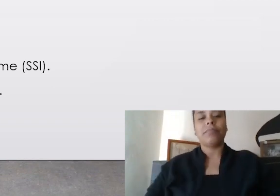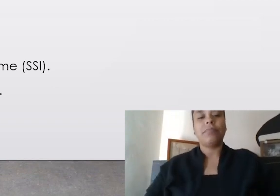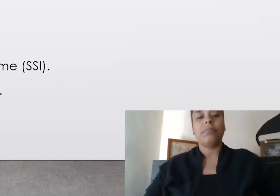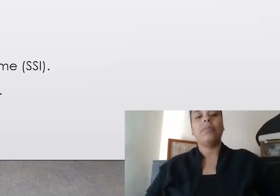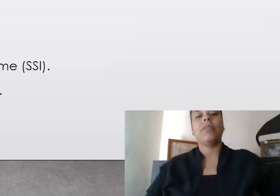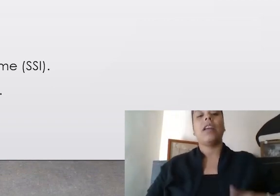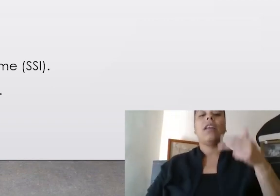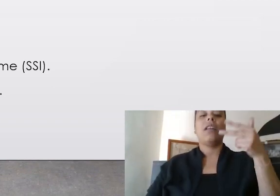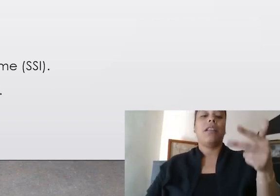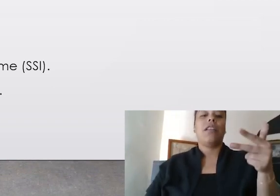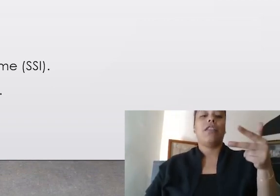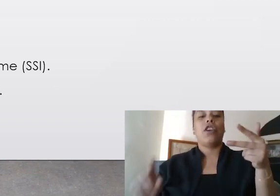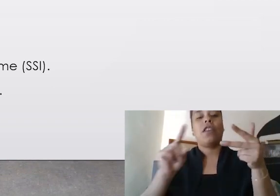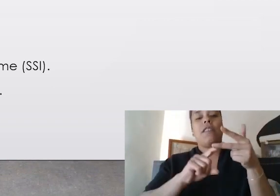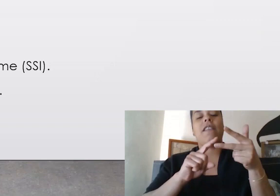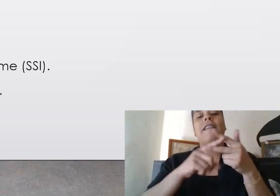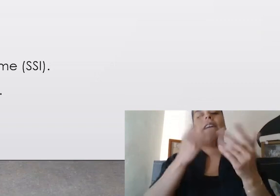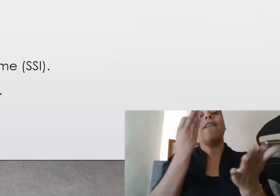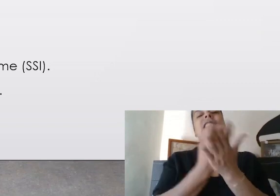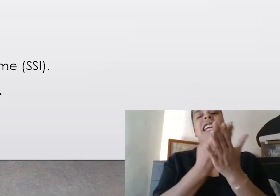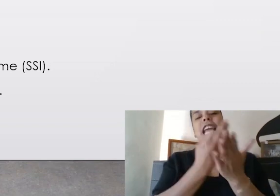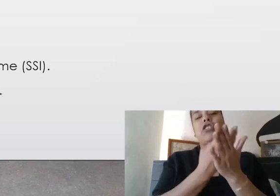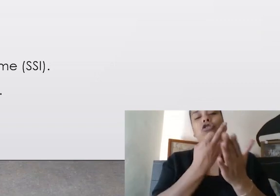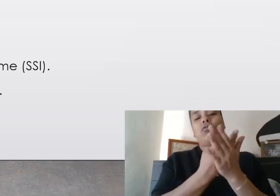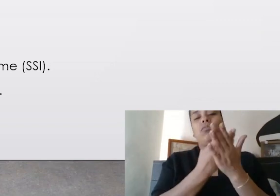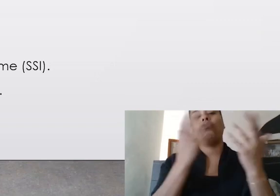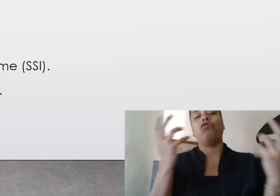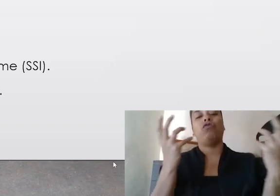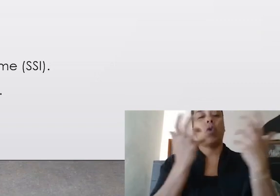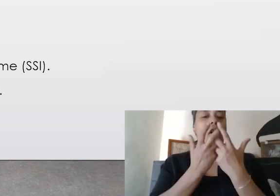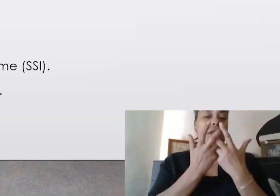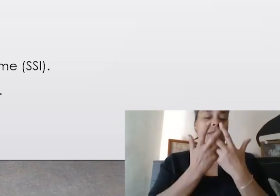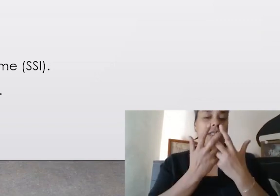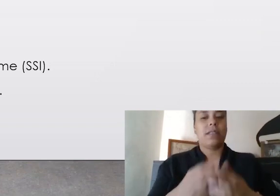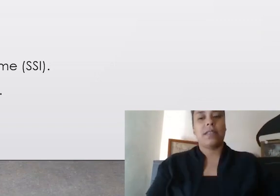And you meet certain financial requirements.